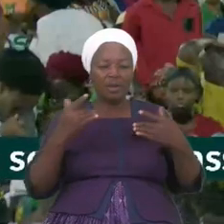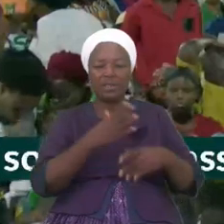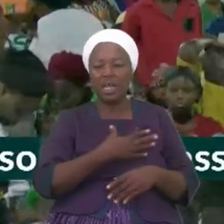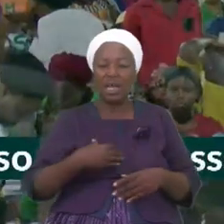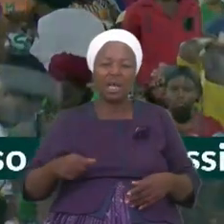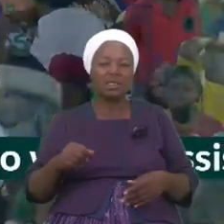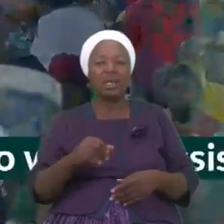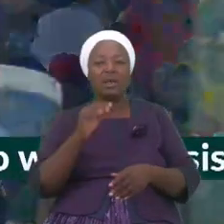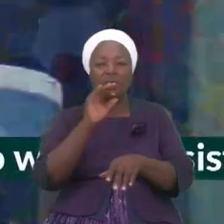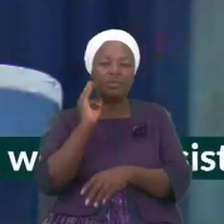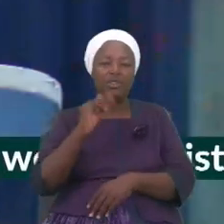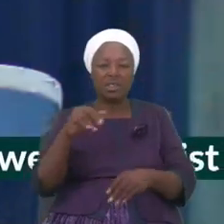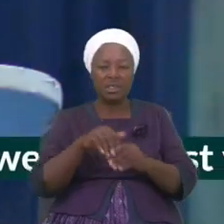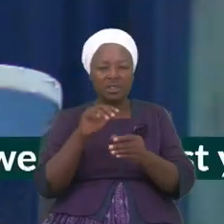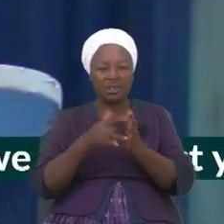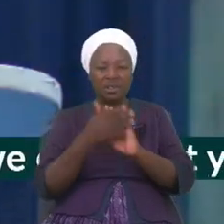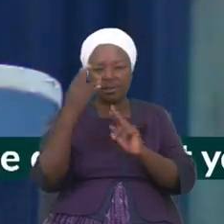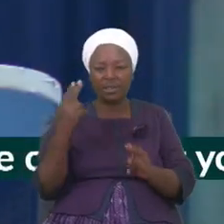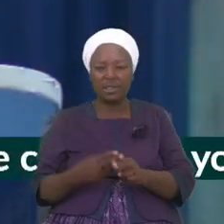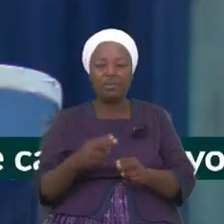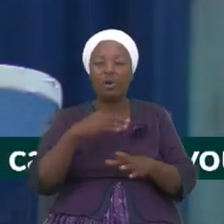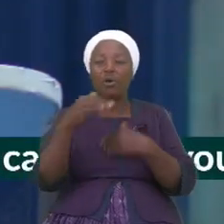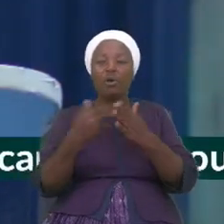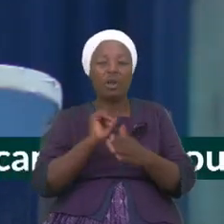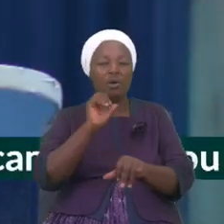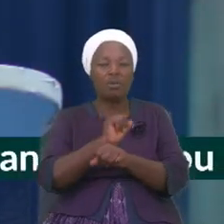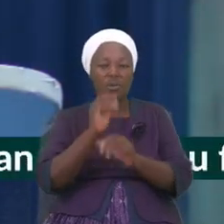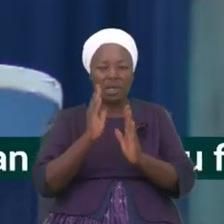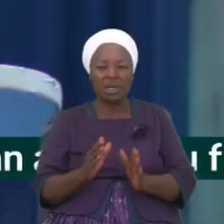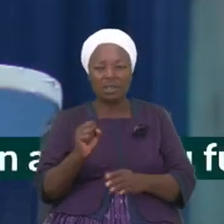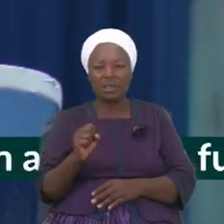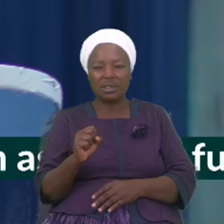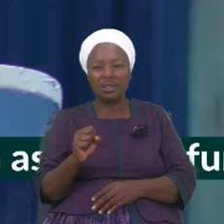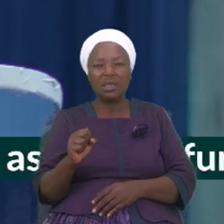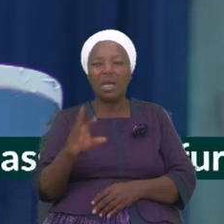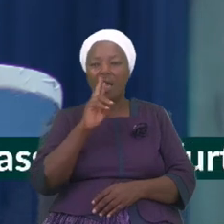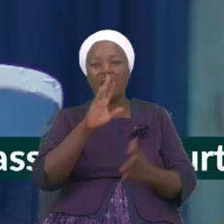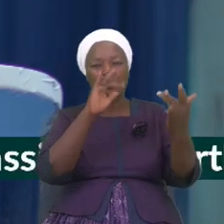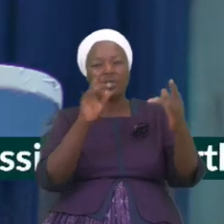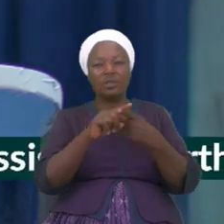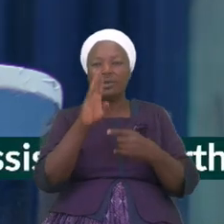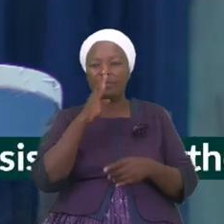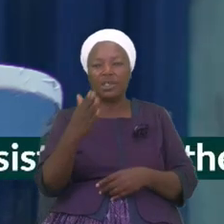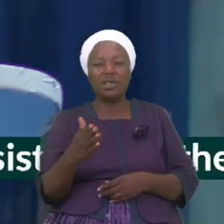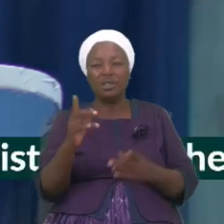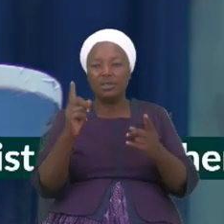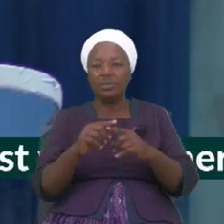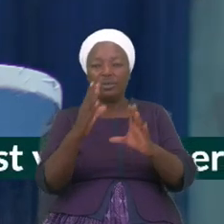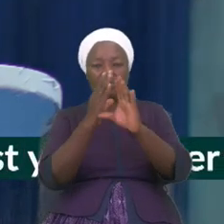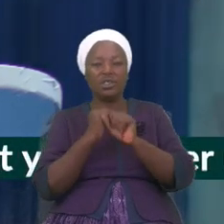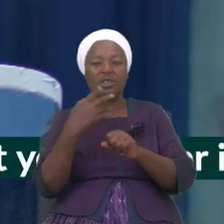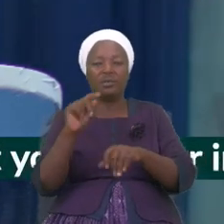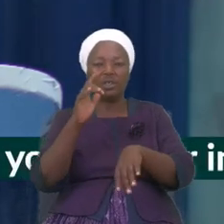in Jesus' name. All our workers are expected to be there to receive the touch of the